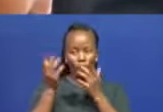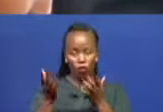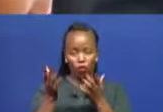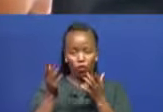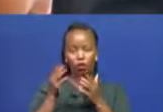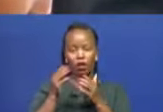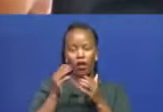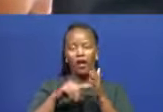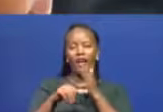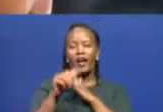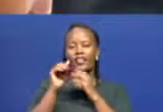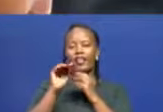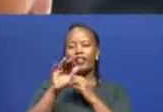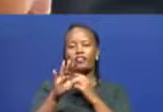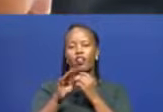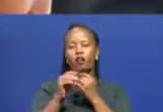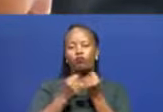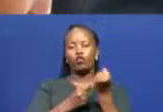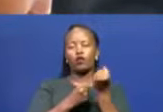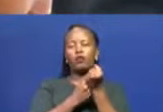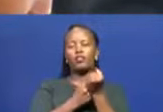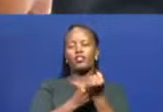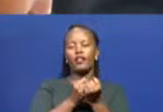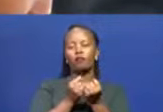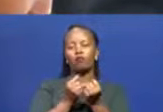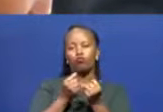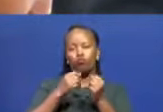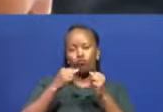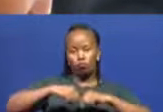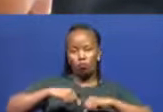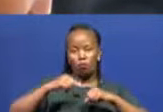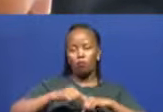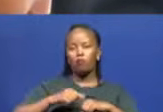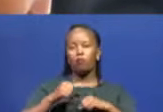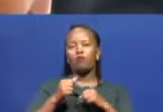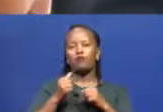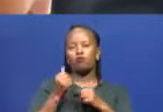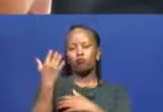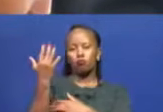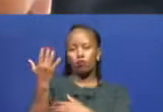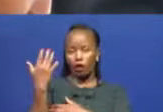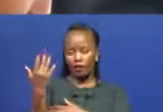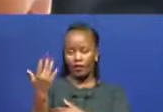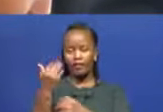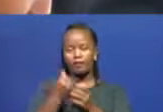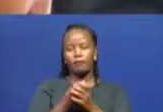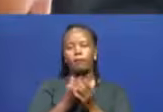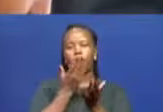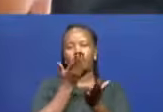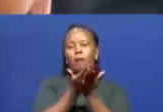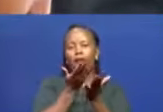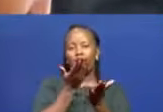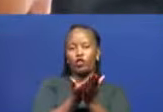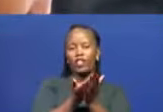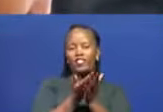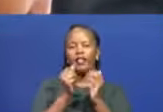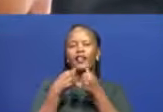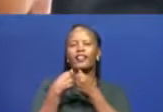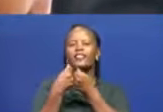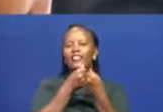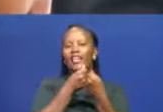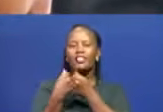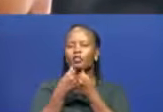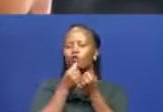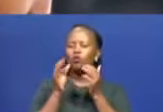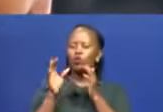petition and the supporting affidavit sworn by Obmuli Namenya, the petitioners challenged the constitutionality